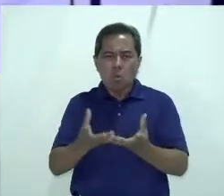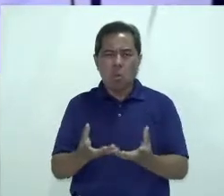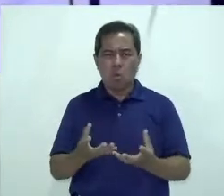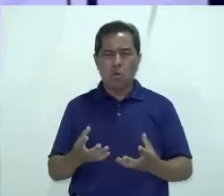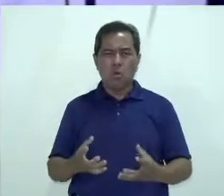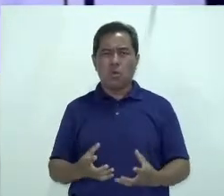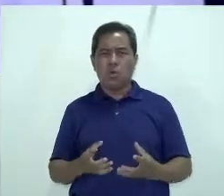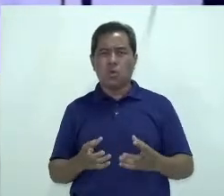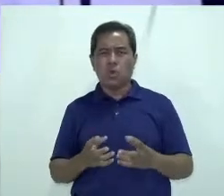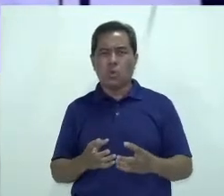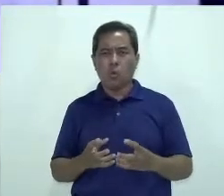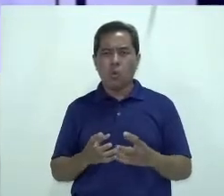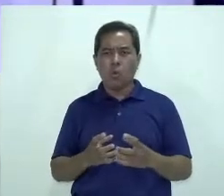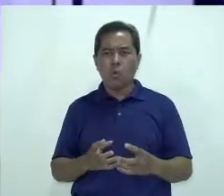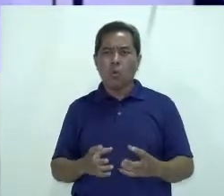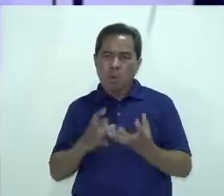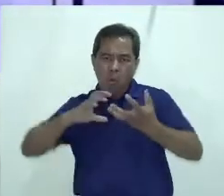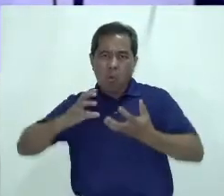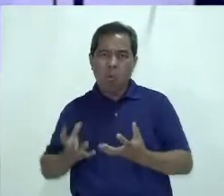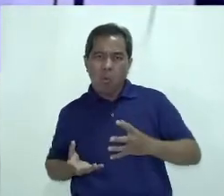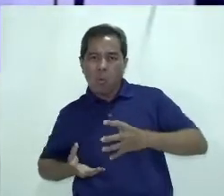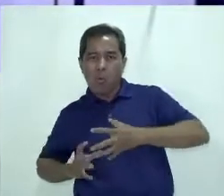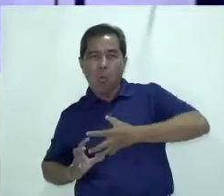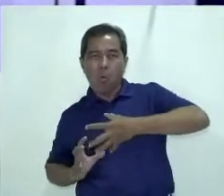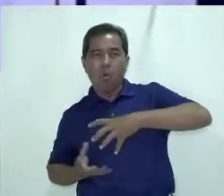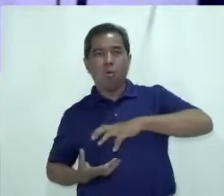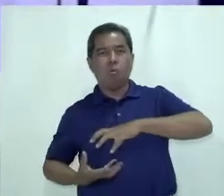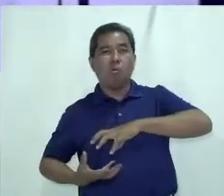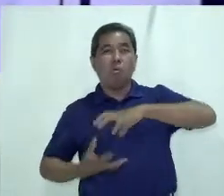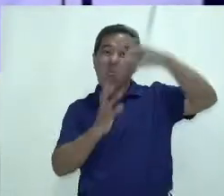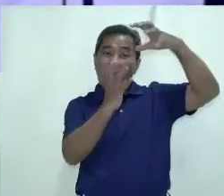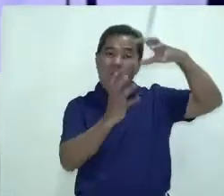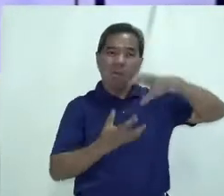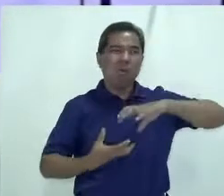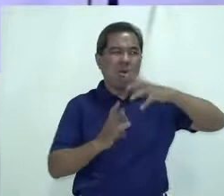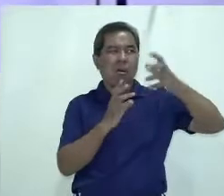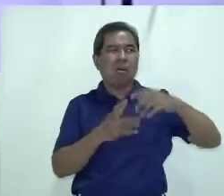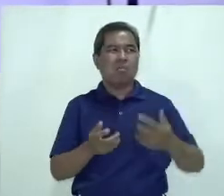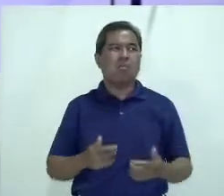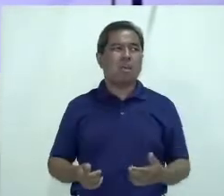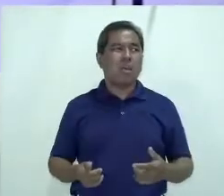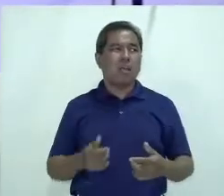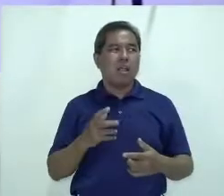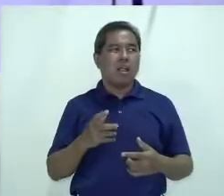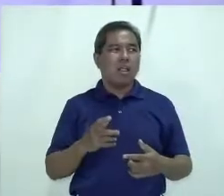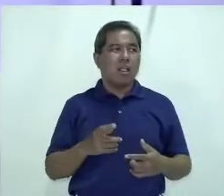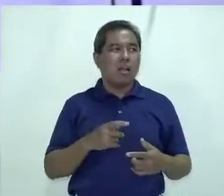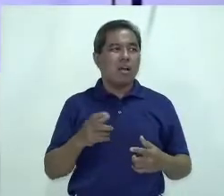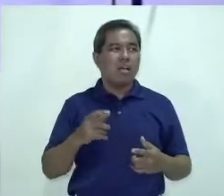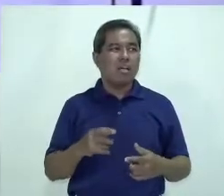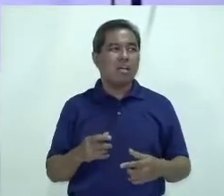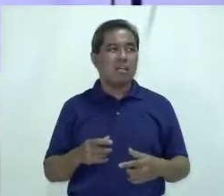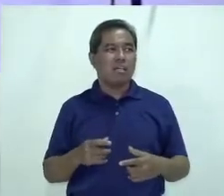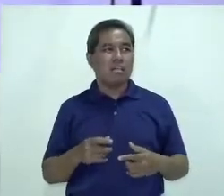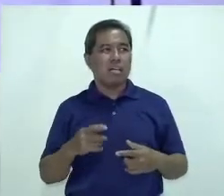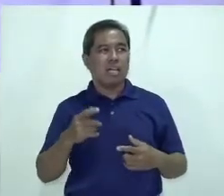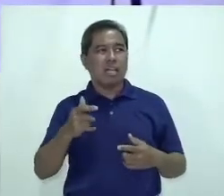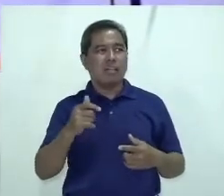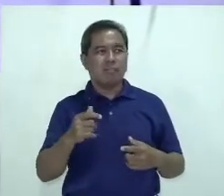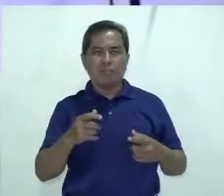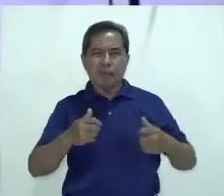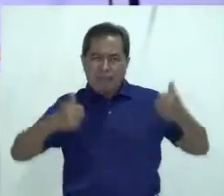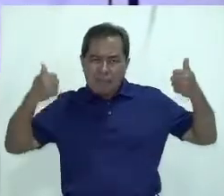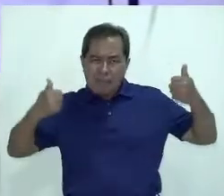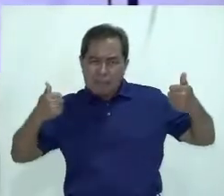us Romans to accept or practice." The crowd joined in the attack against Paul and Silas, and